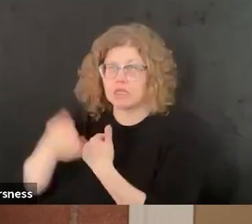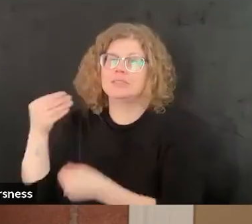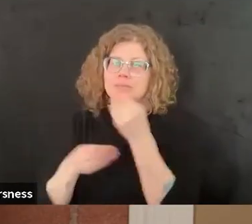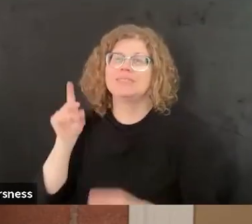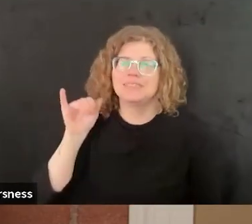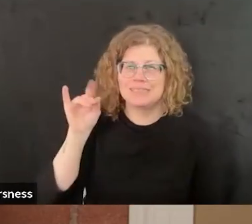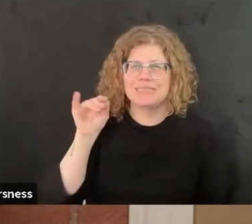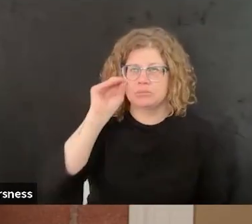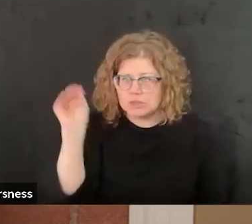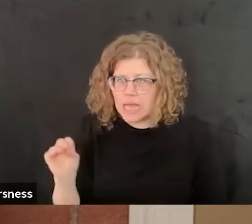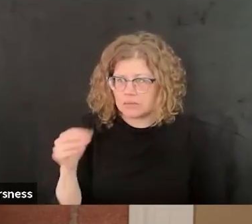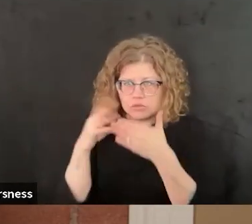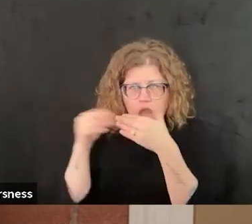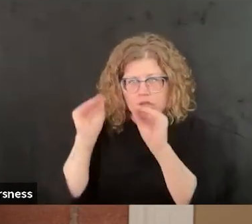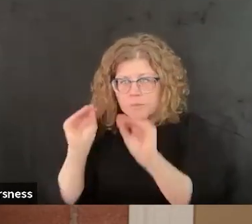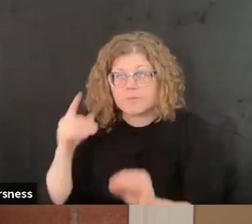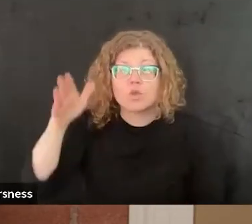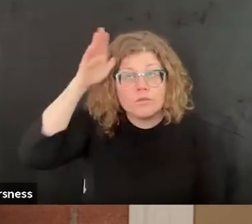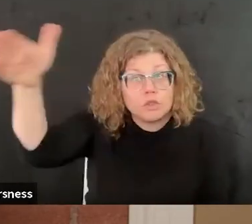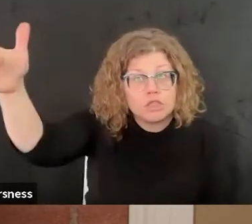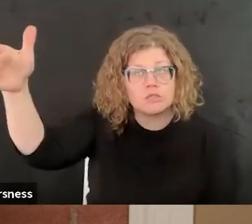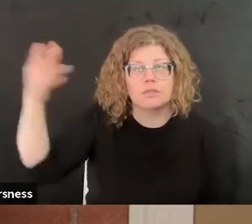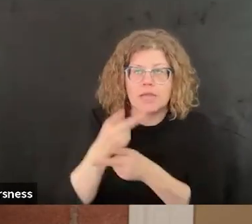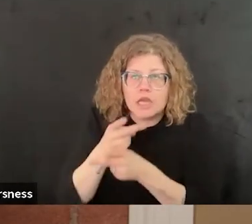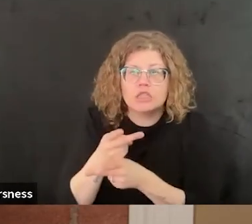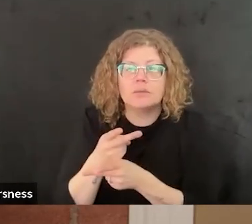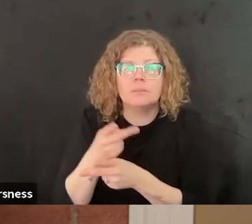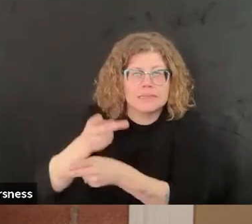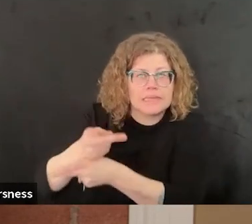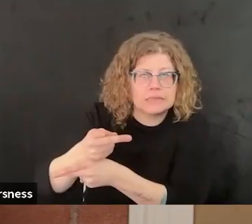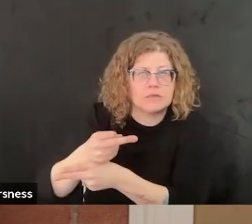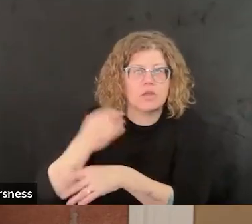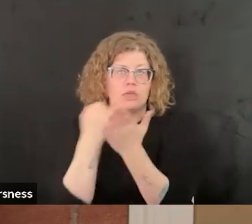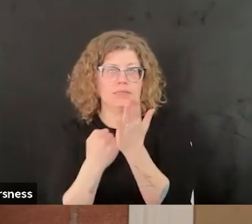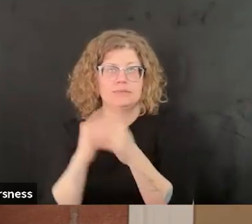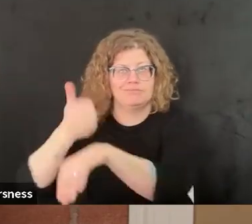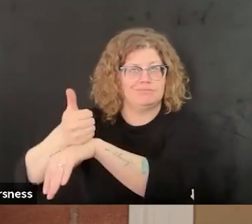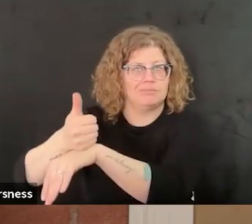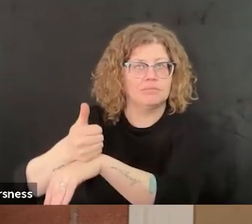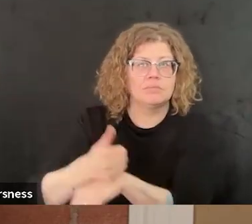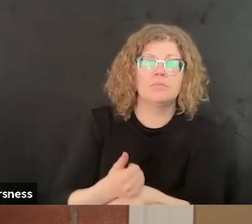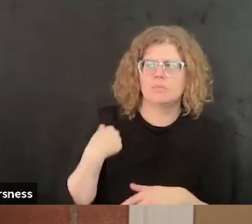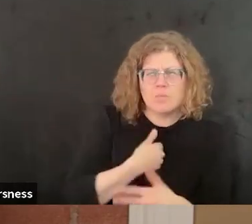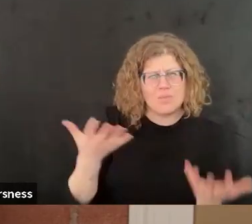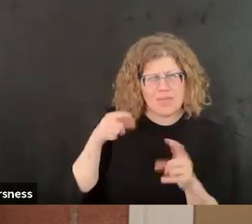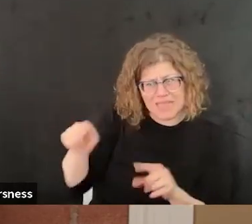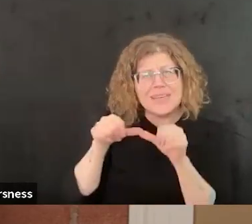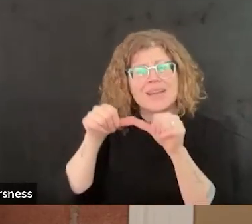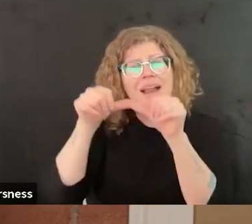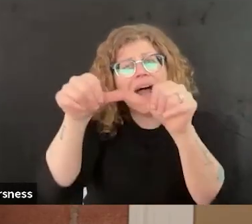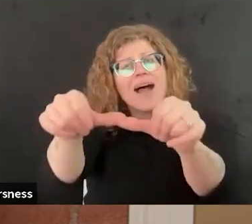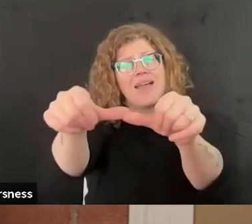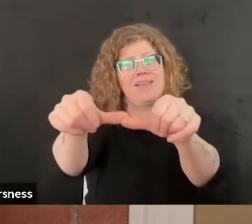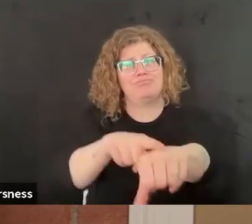budget, that you've reserved a portion of your funds for the future care and maintenance of your artwork. We want it to live